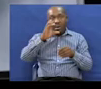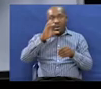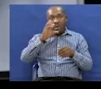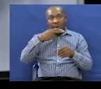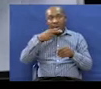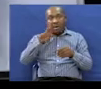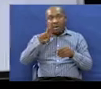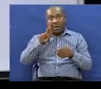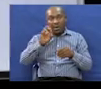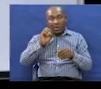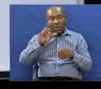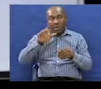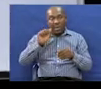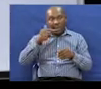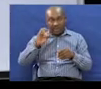tube. So